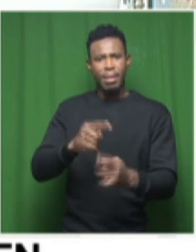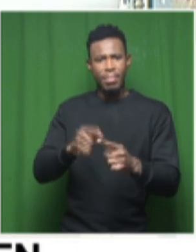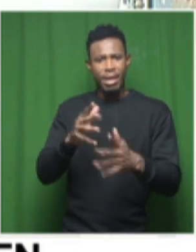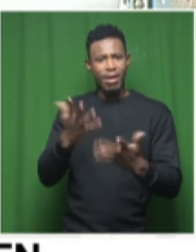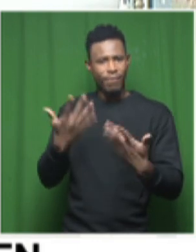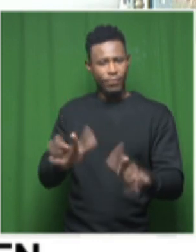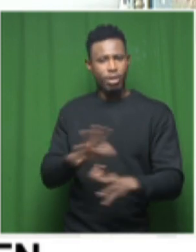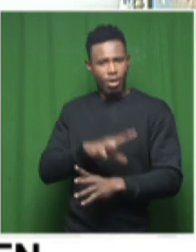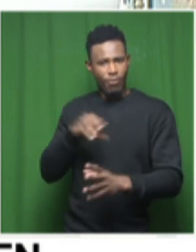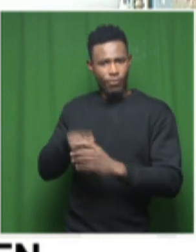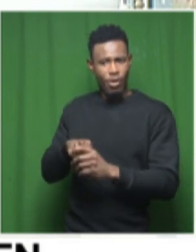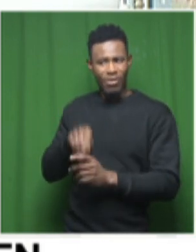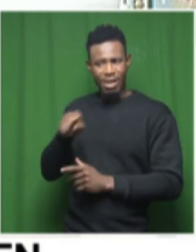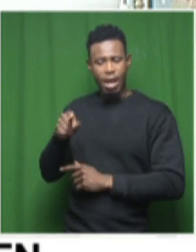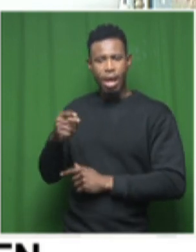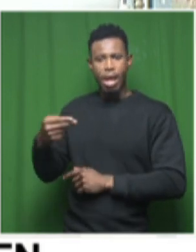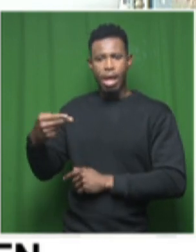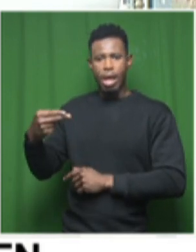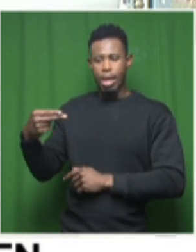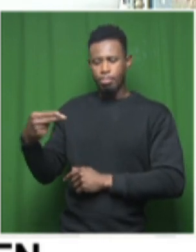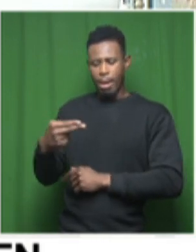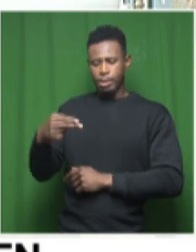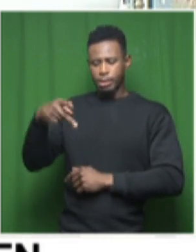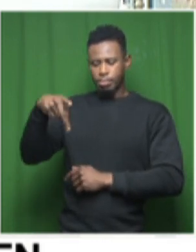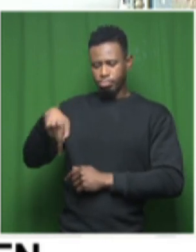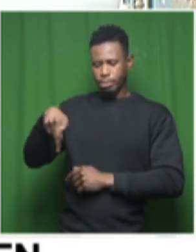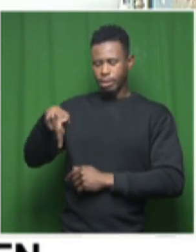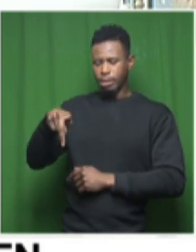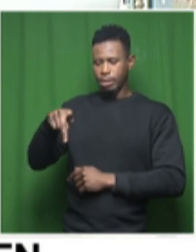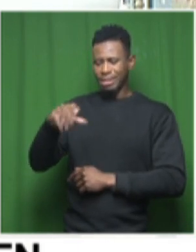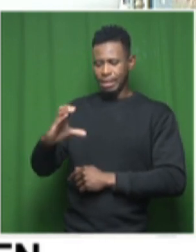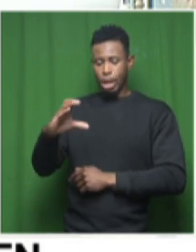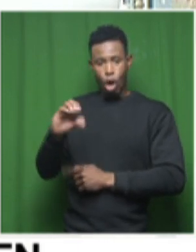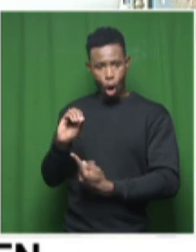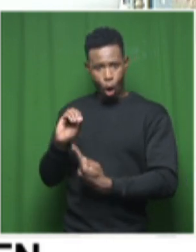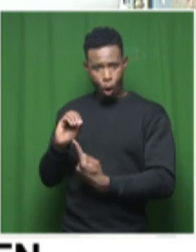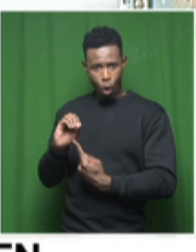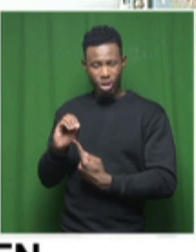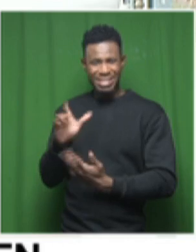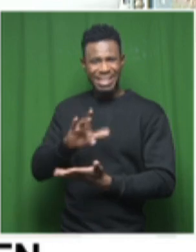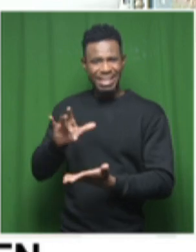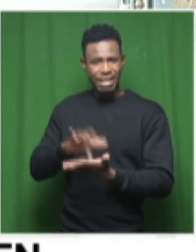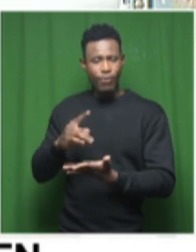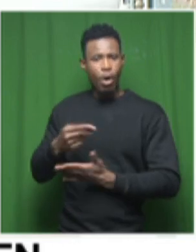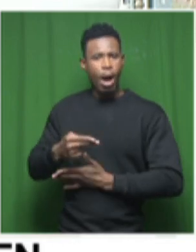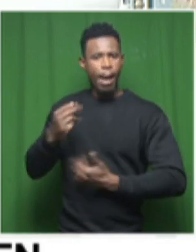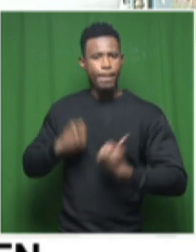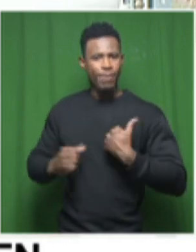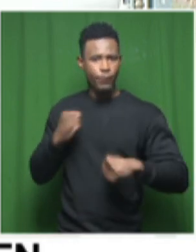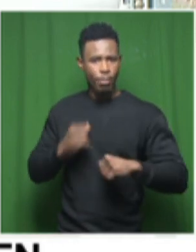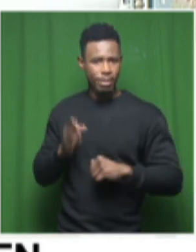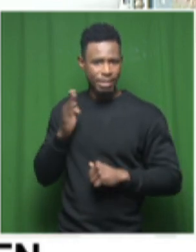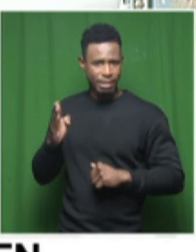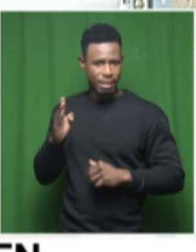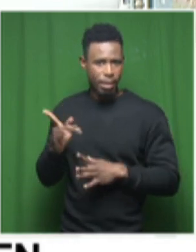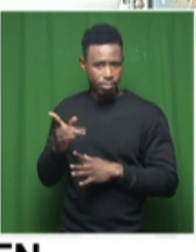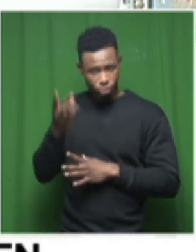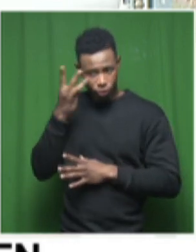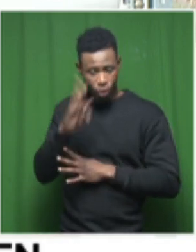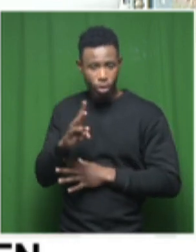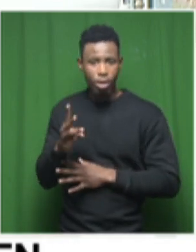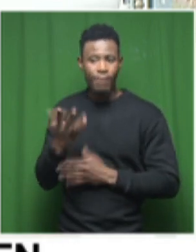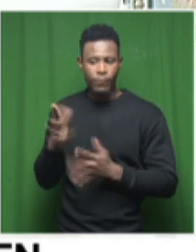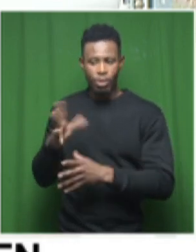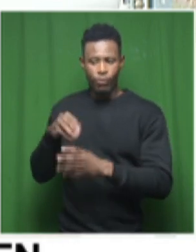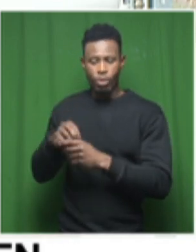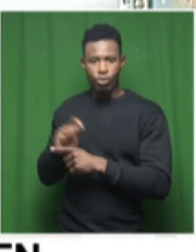through the process of the high performance center in Pretoria. And you also look at, like you mentioned, the players that were part of